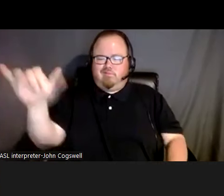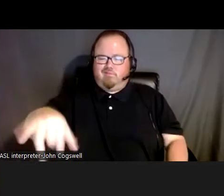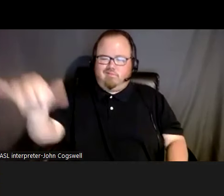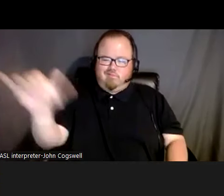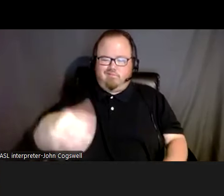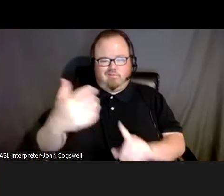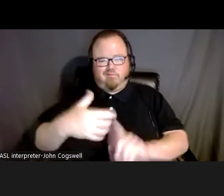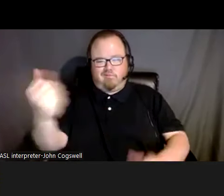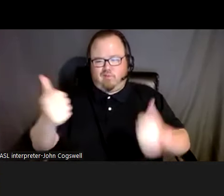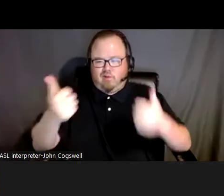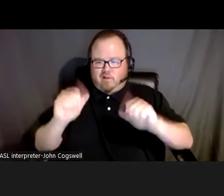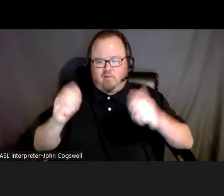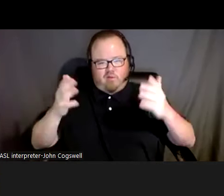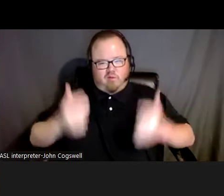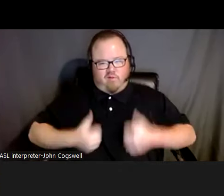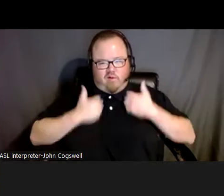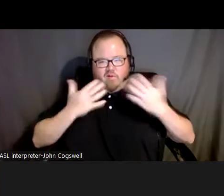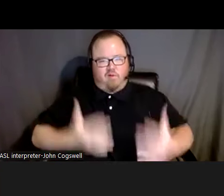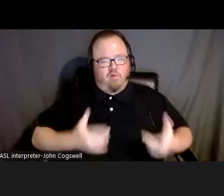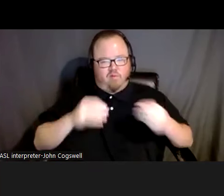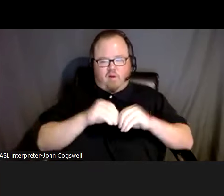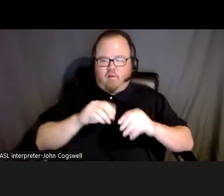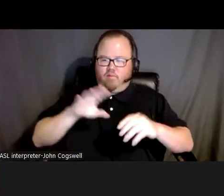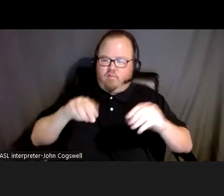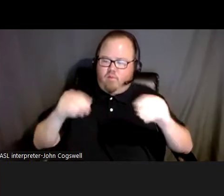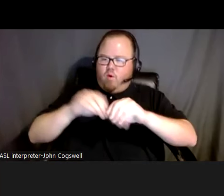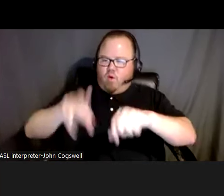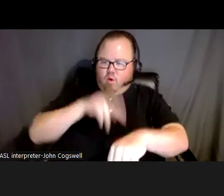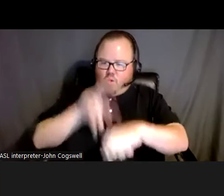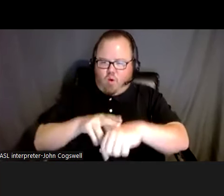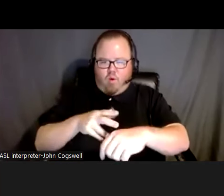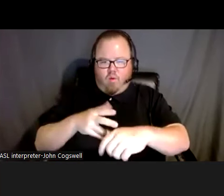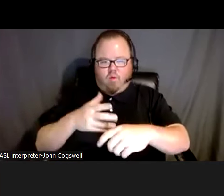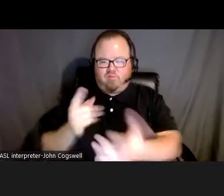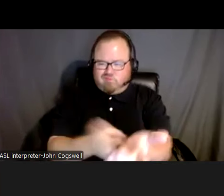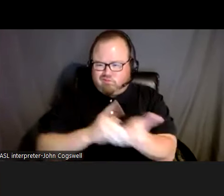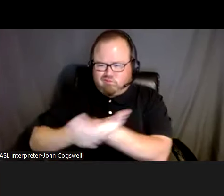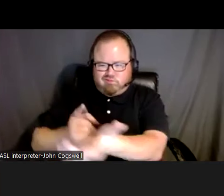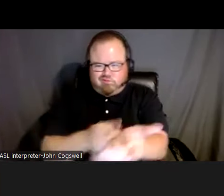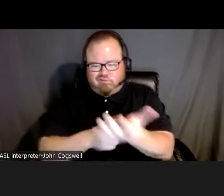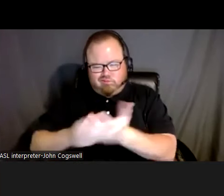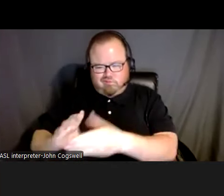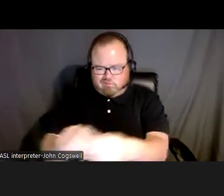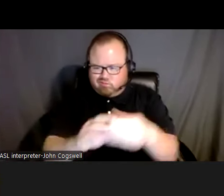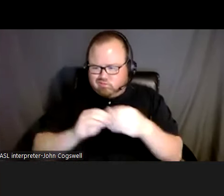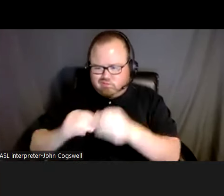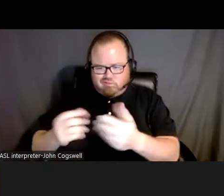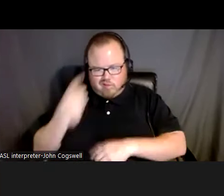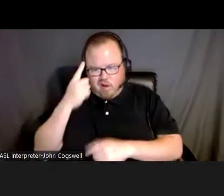suicide attempt survivors so that we can normalize it to some degree. Or at least to understand